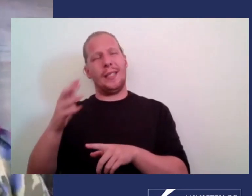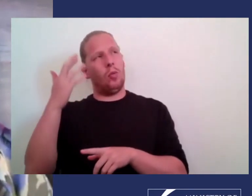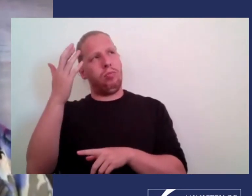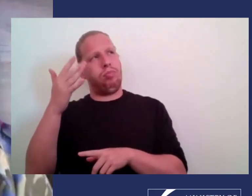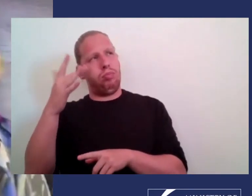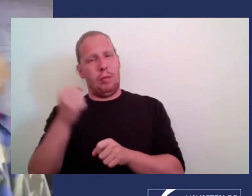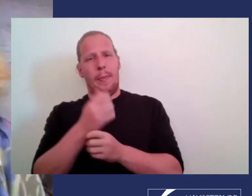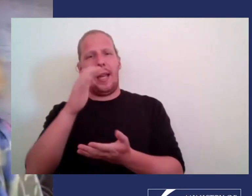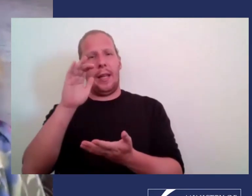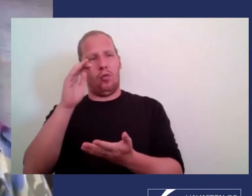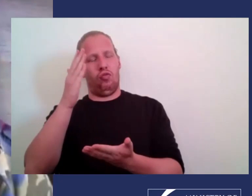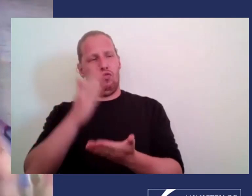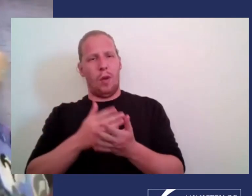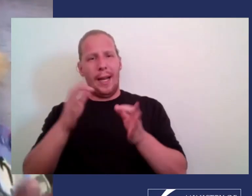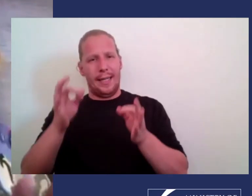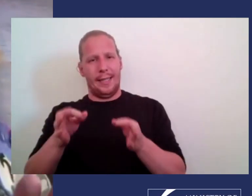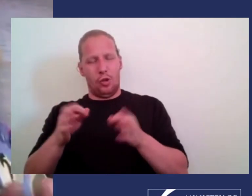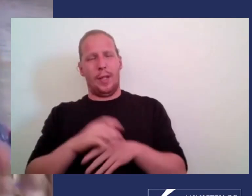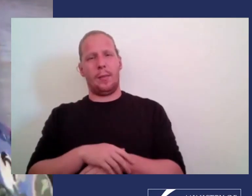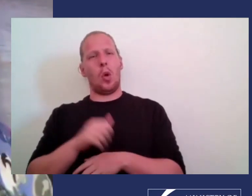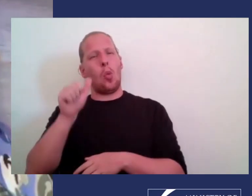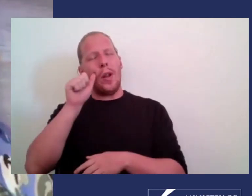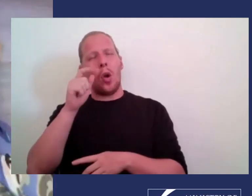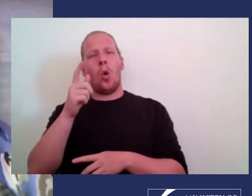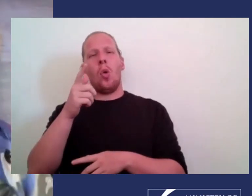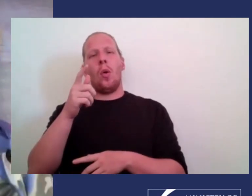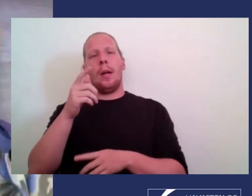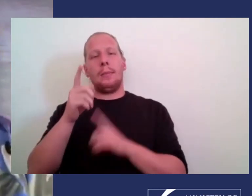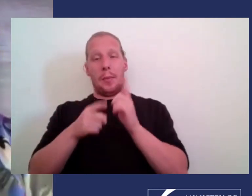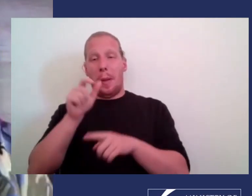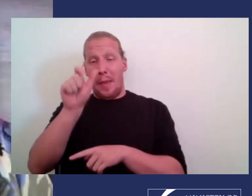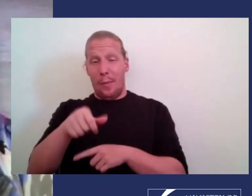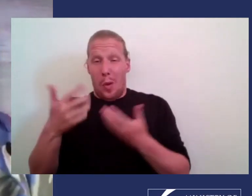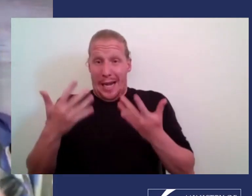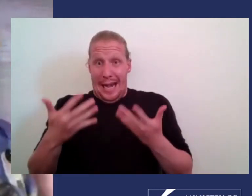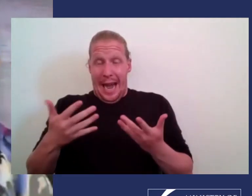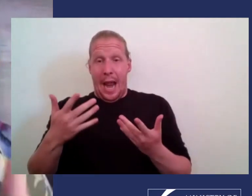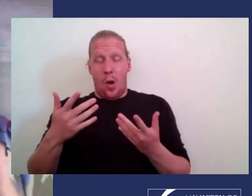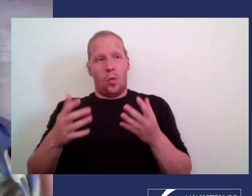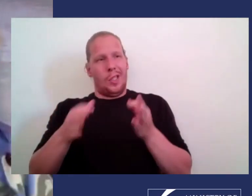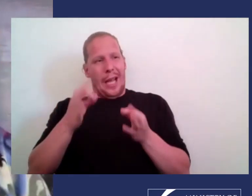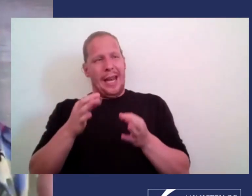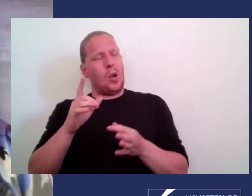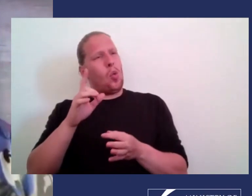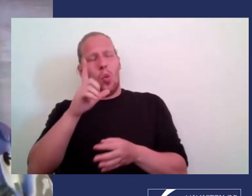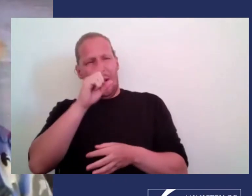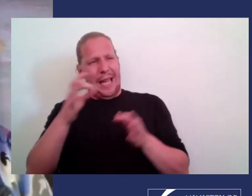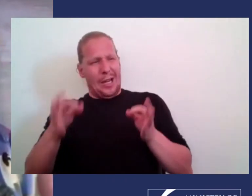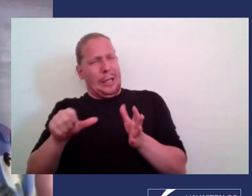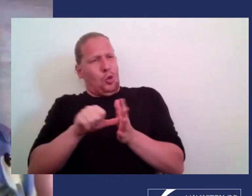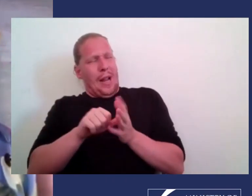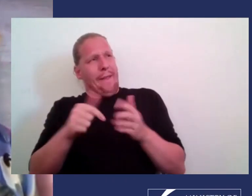will be people who right at the minute just feel like this is too hard. And there will be other people who are much more kind of